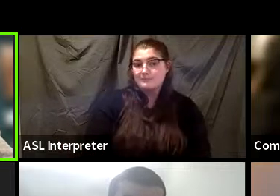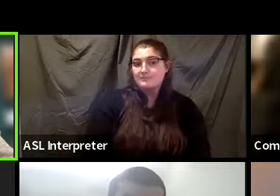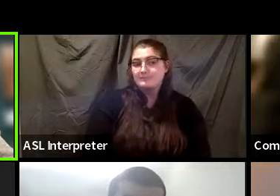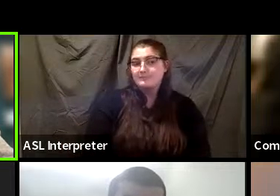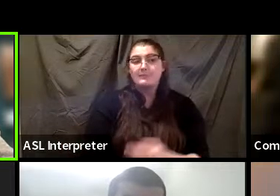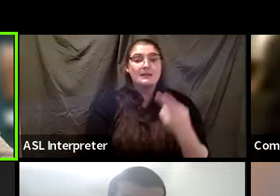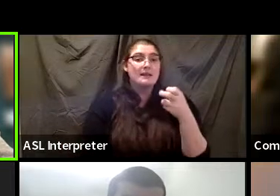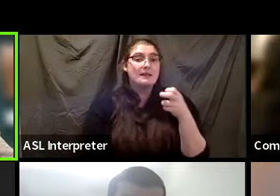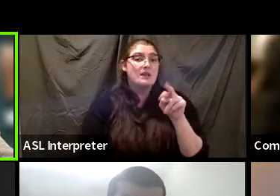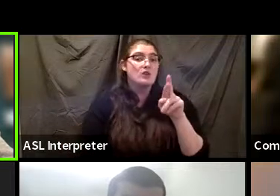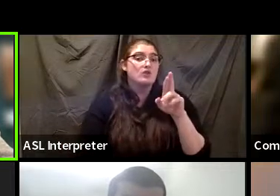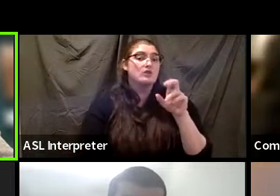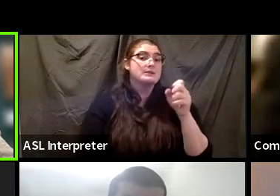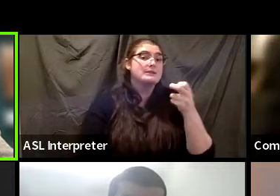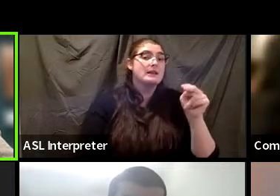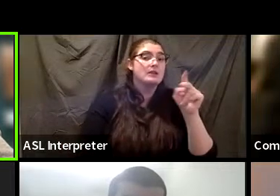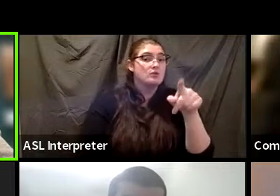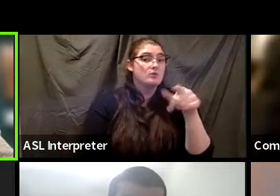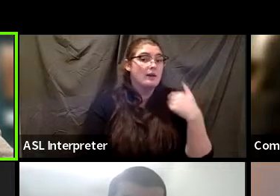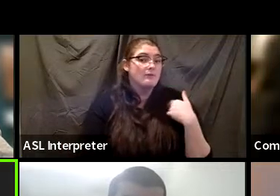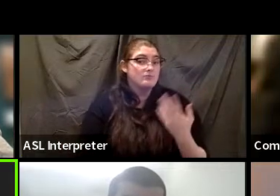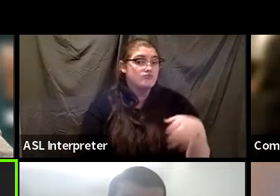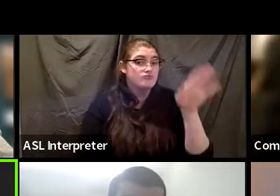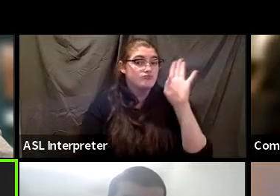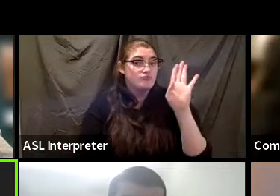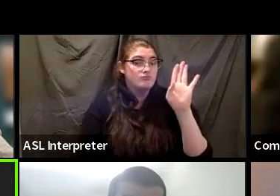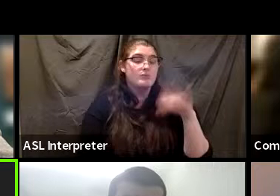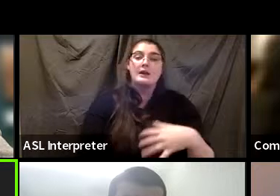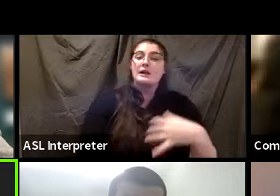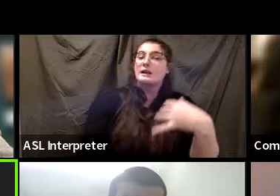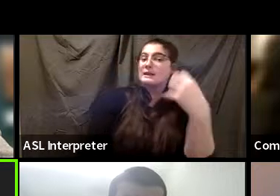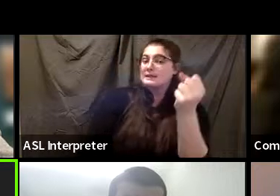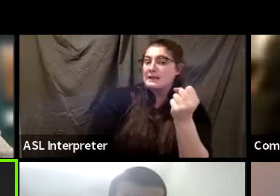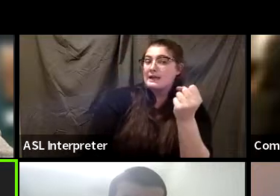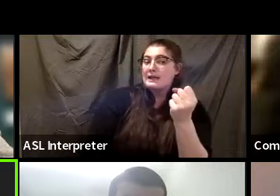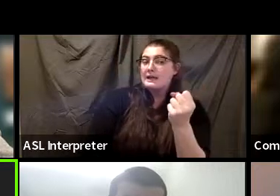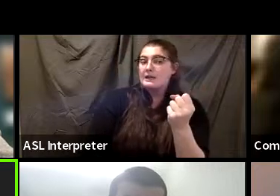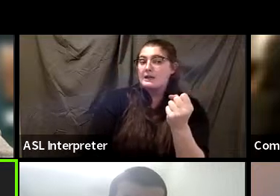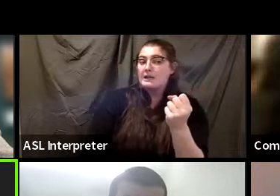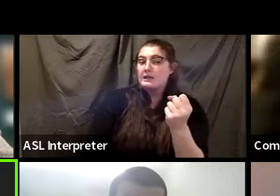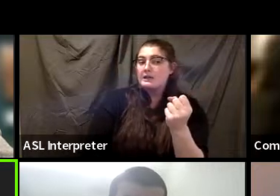Commissioner Henderson, you have your hand raised? Yes, there's no